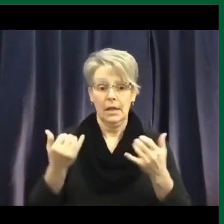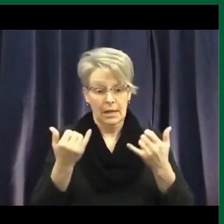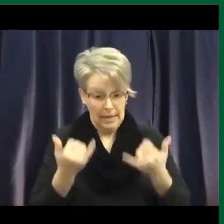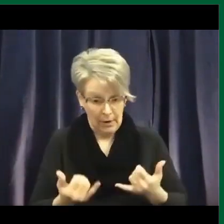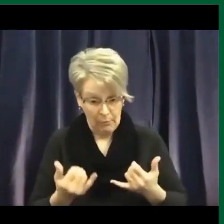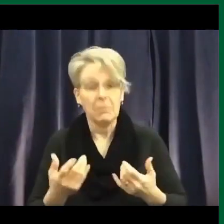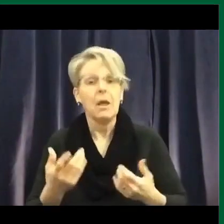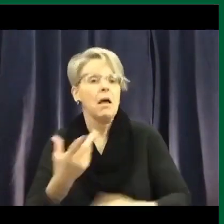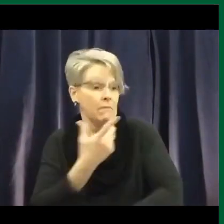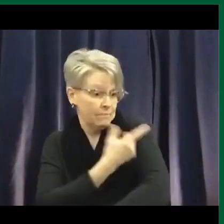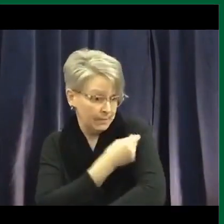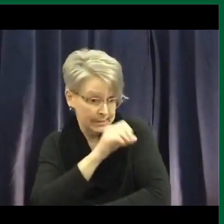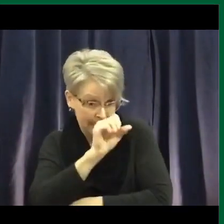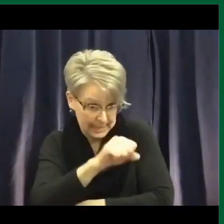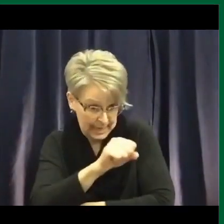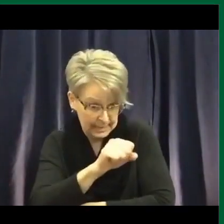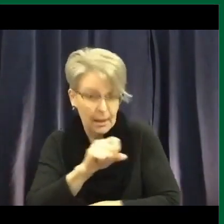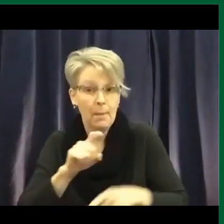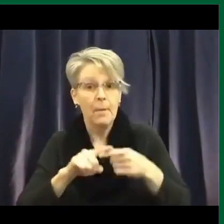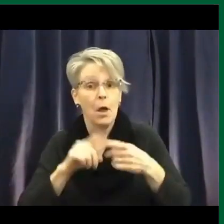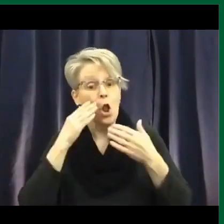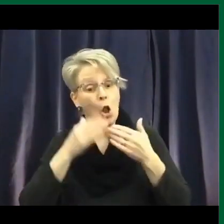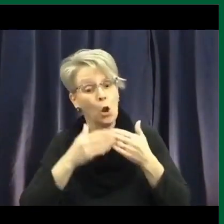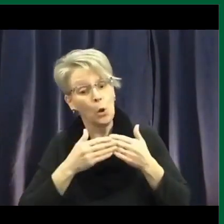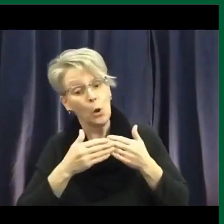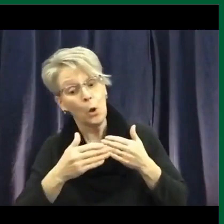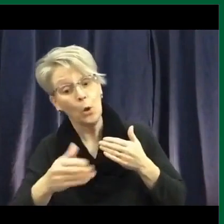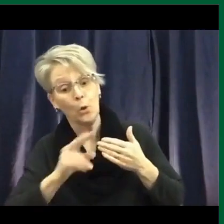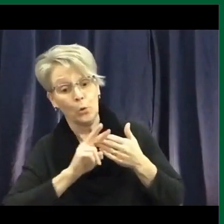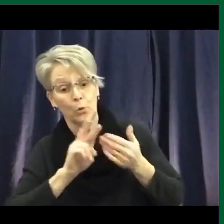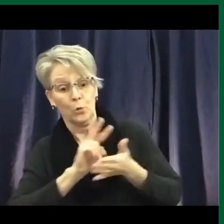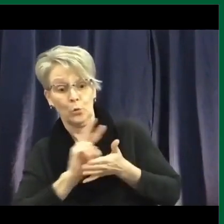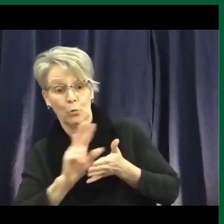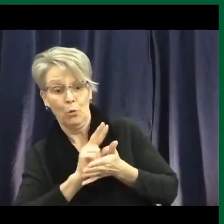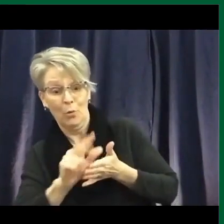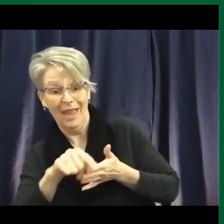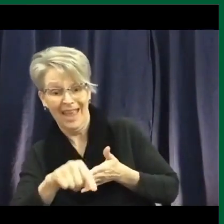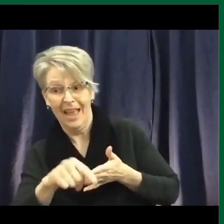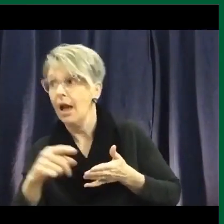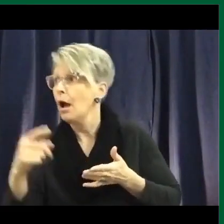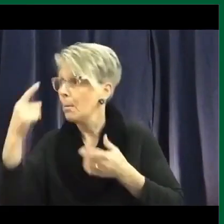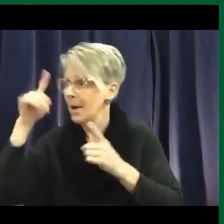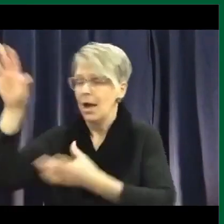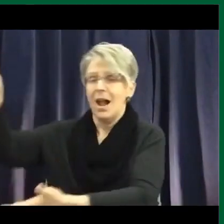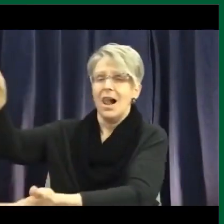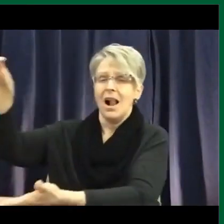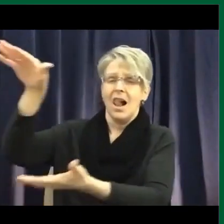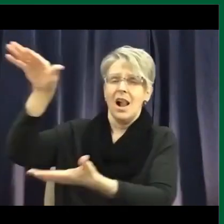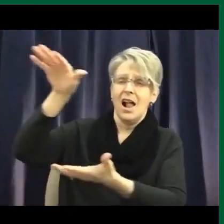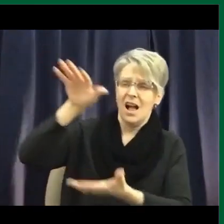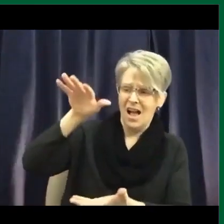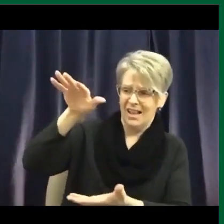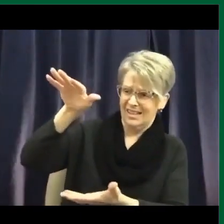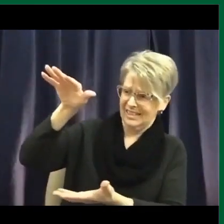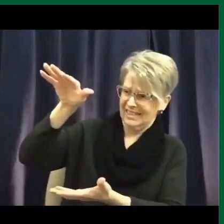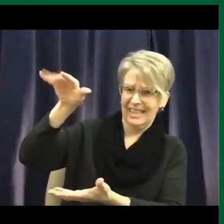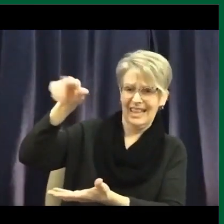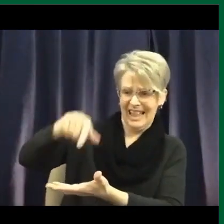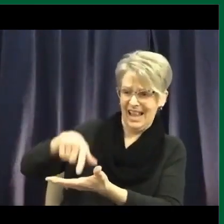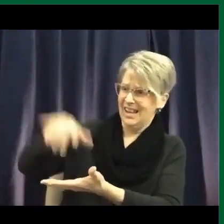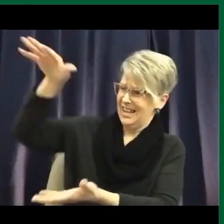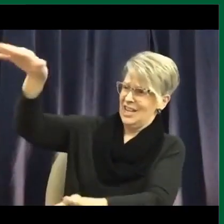vaccines, but if you look ahead at the next 2 to 3 weeks, we have more vaccines going to be arriving in the province than what we have had yet.